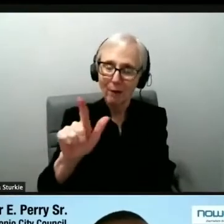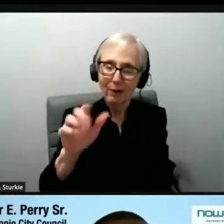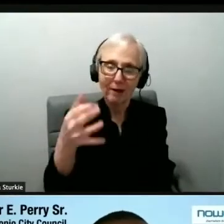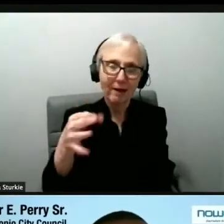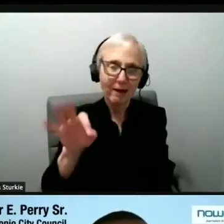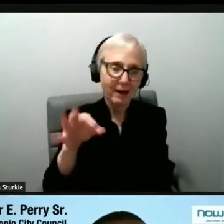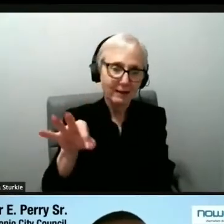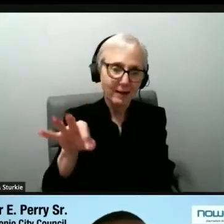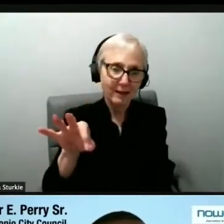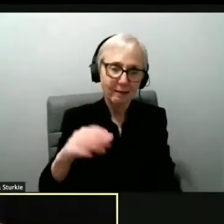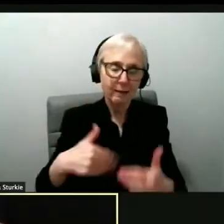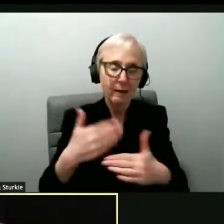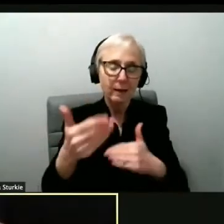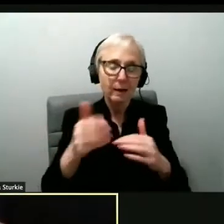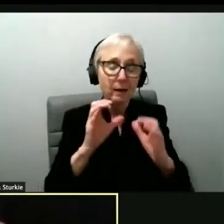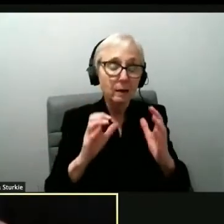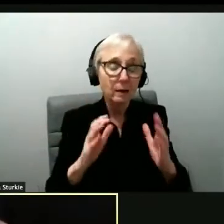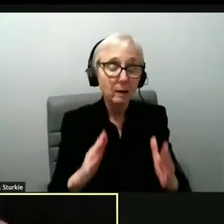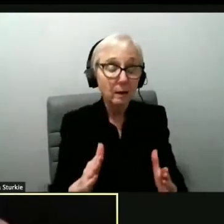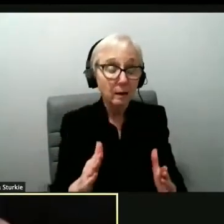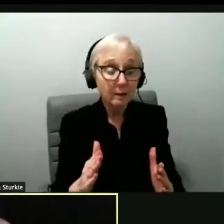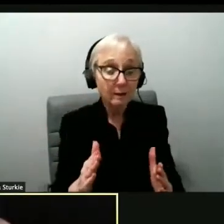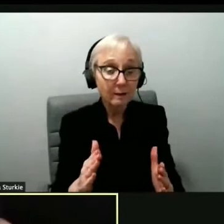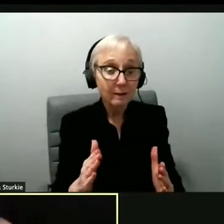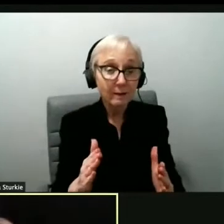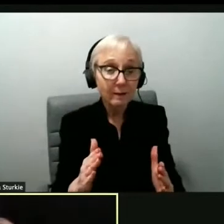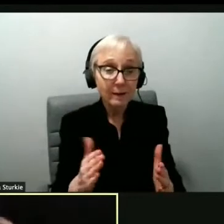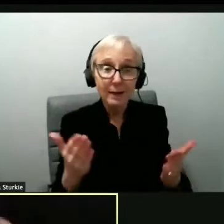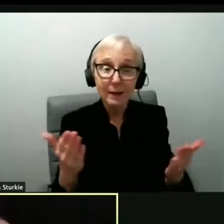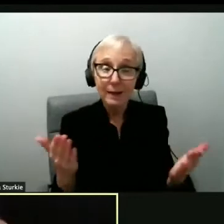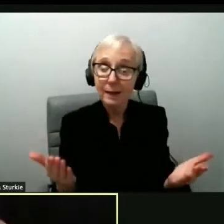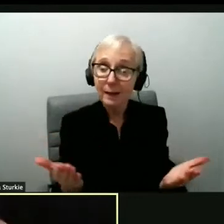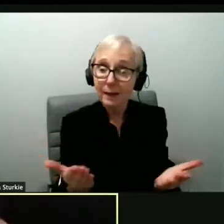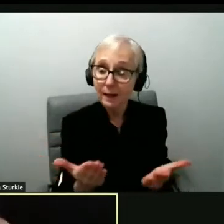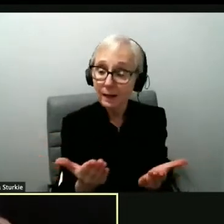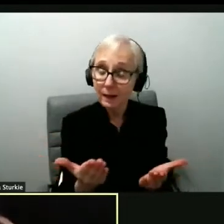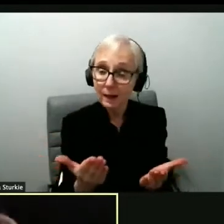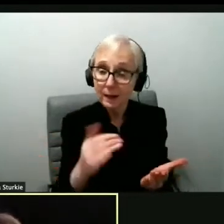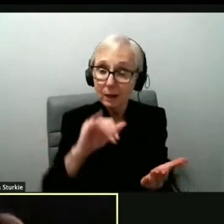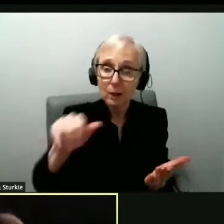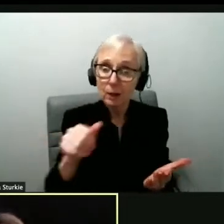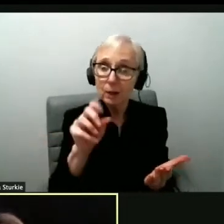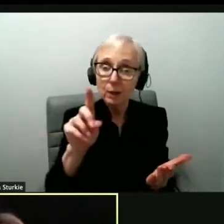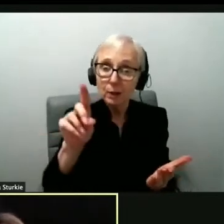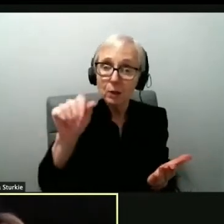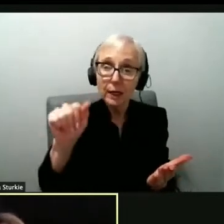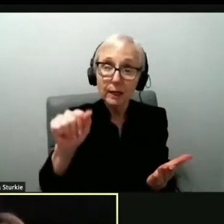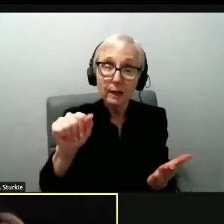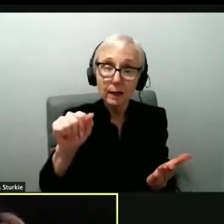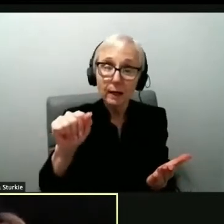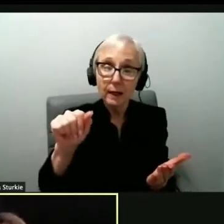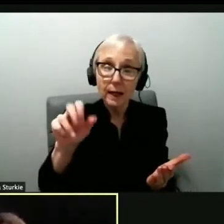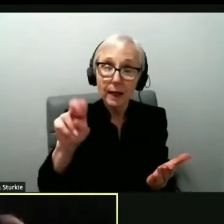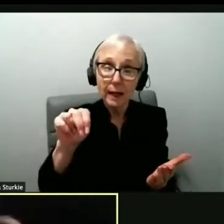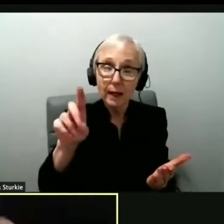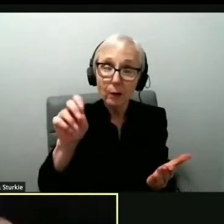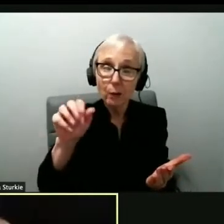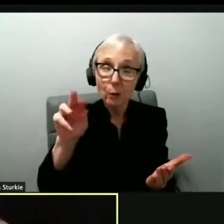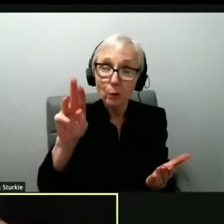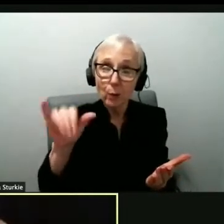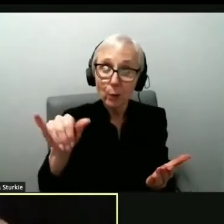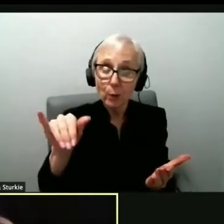Okay, next candidate. Is she here yet? Jada Andrews-Sullivan?